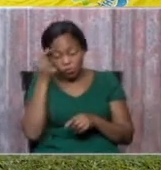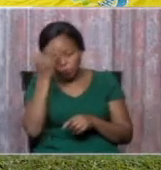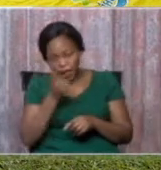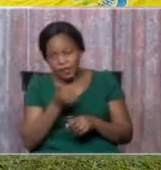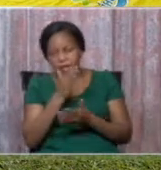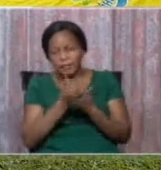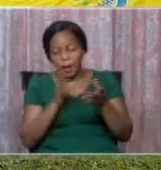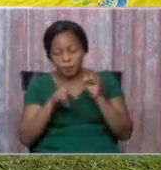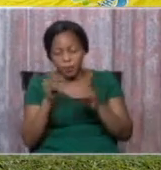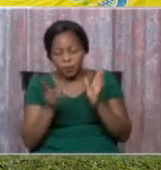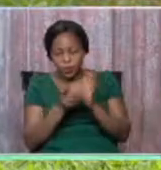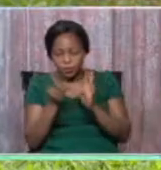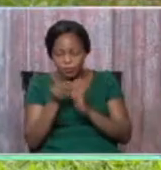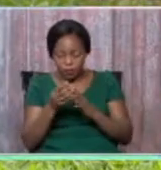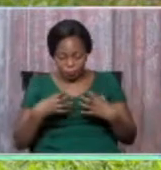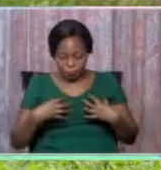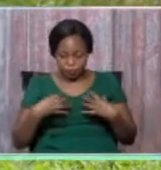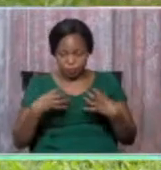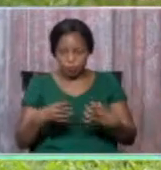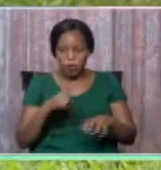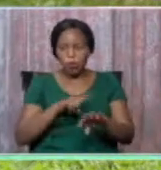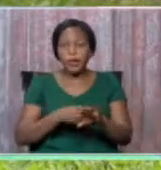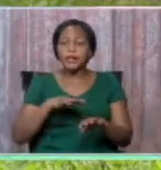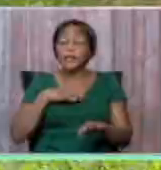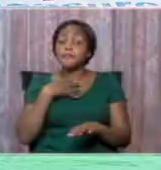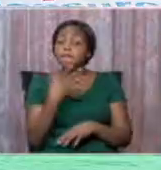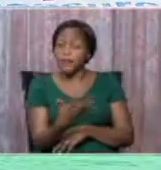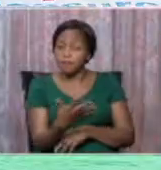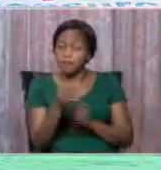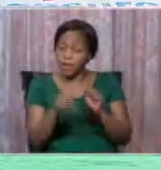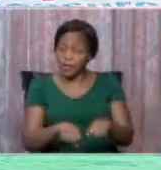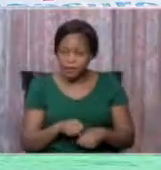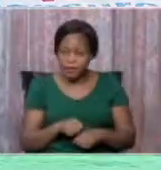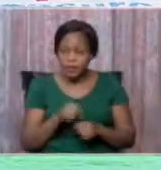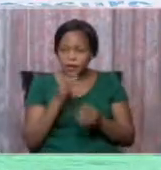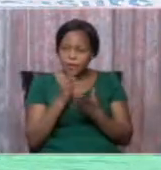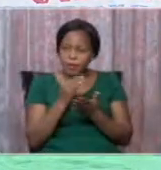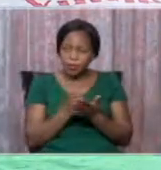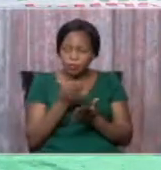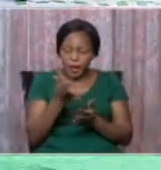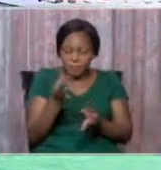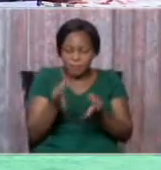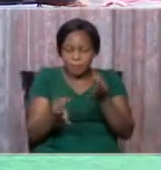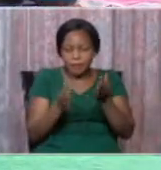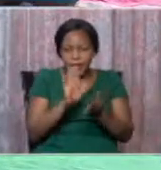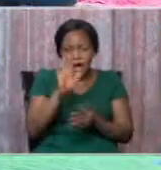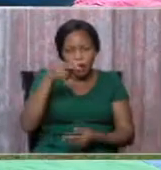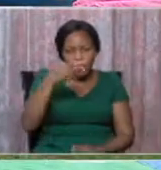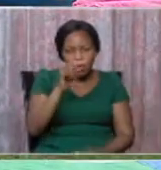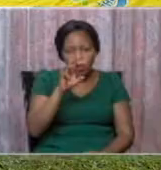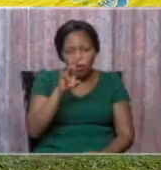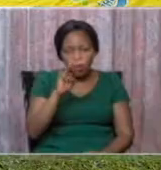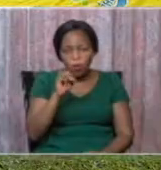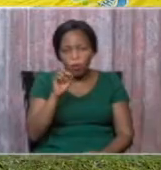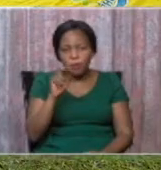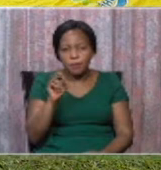Interesting question. Chest hair for women. Why do some women grow chest hair? There are some people who are just hairy.